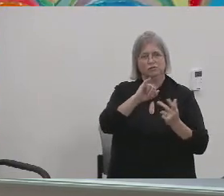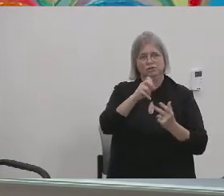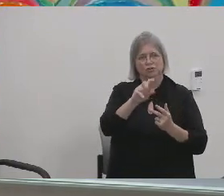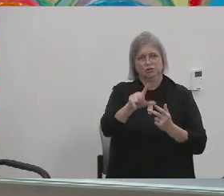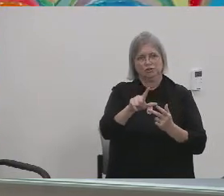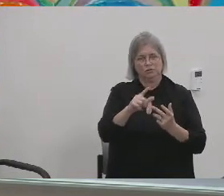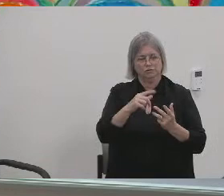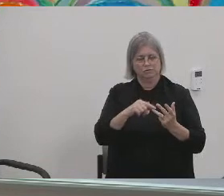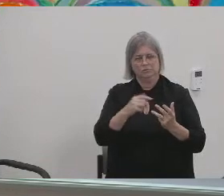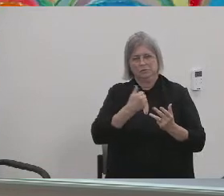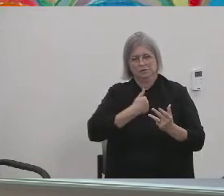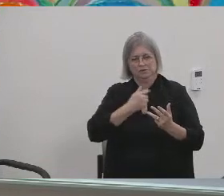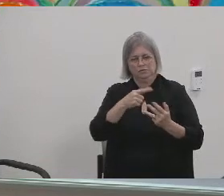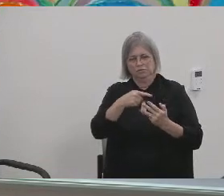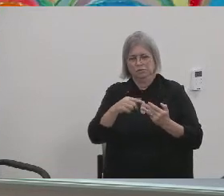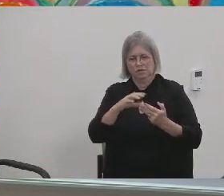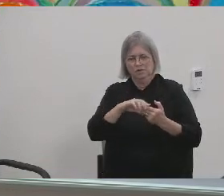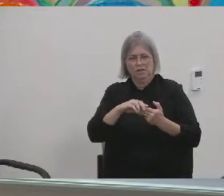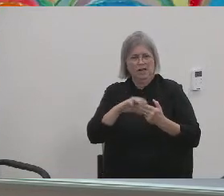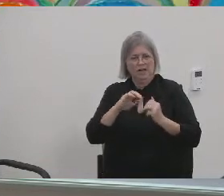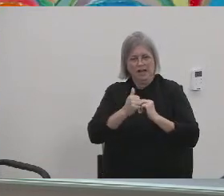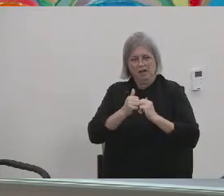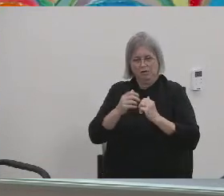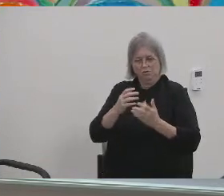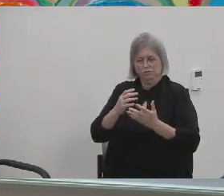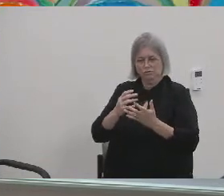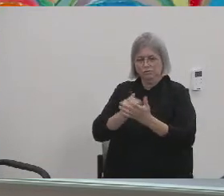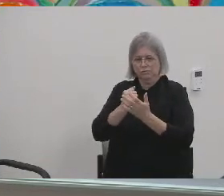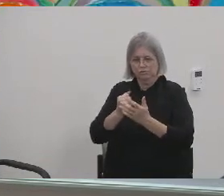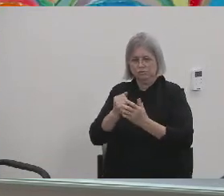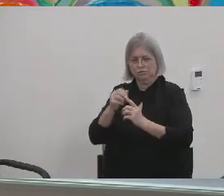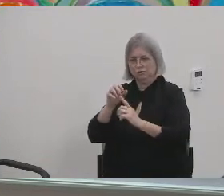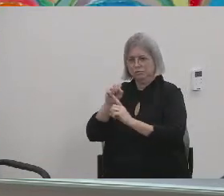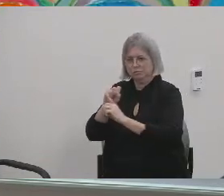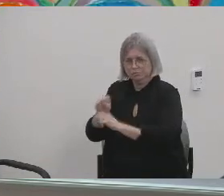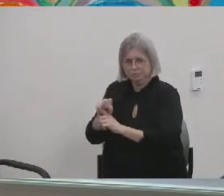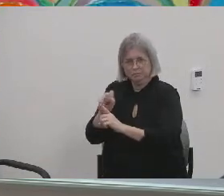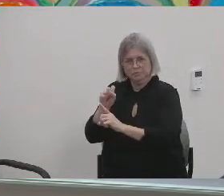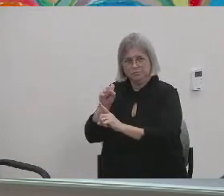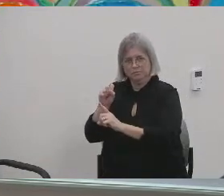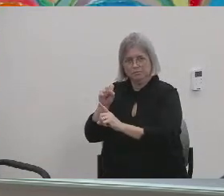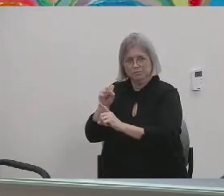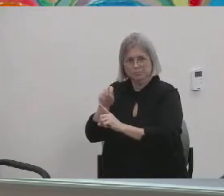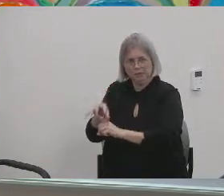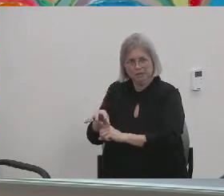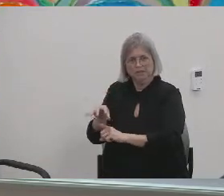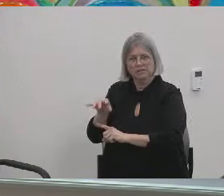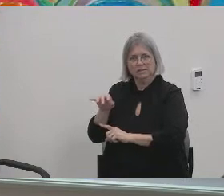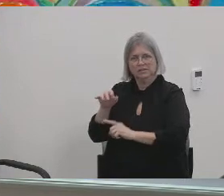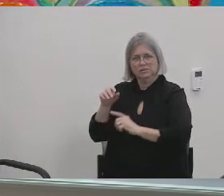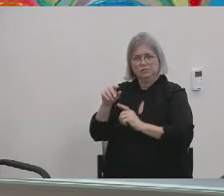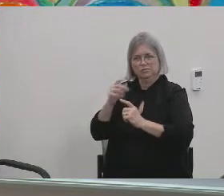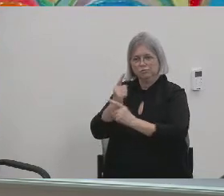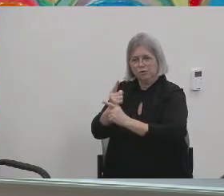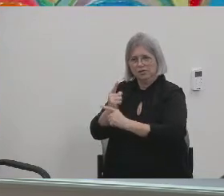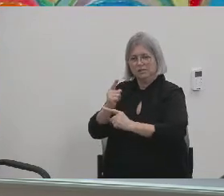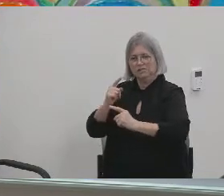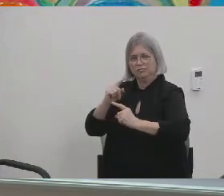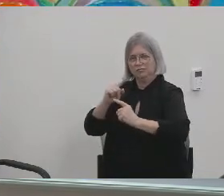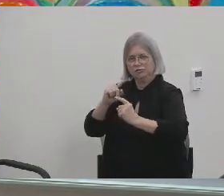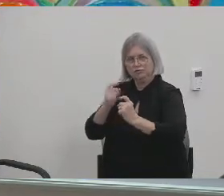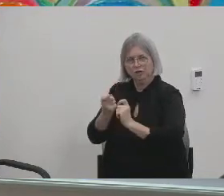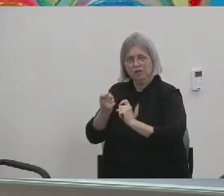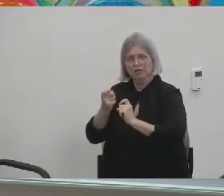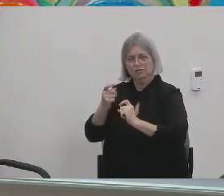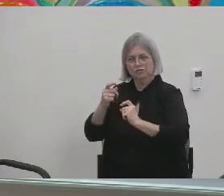the impact of those tools, to be able to make informed decisions about the right things to change or to continue